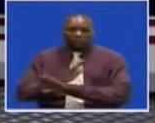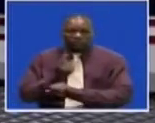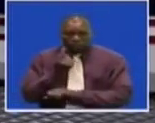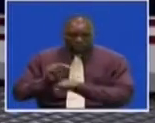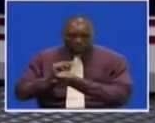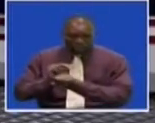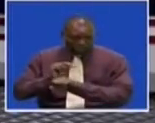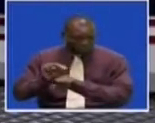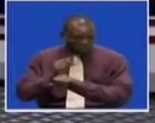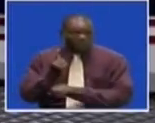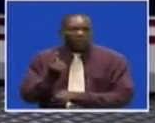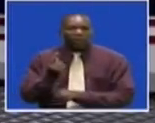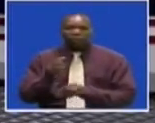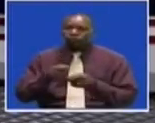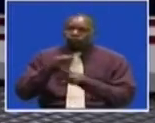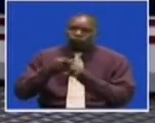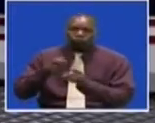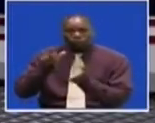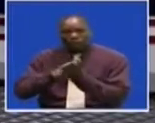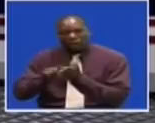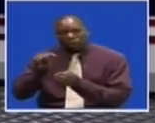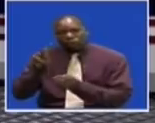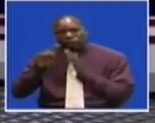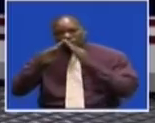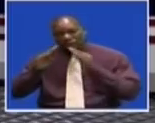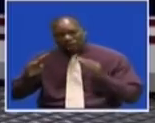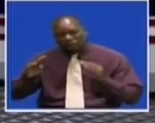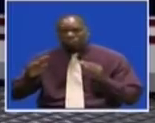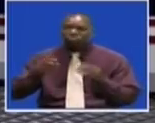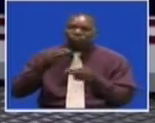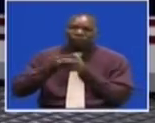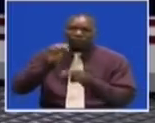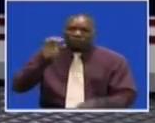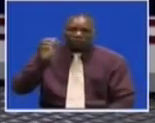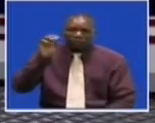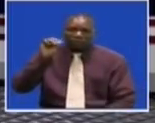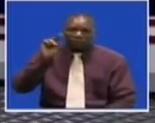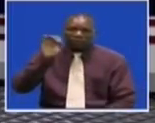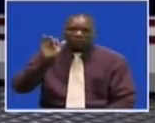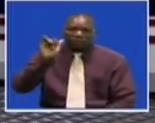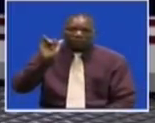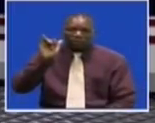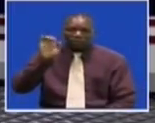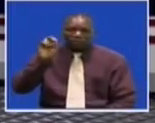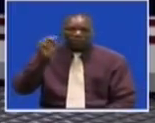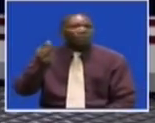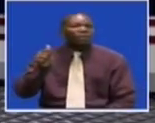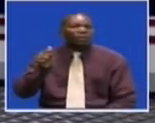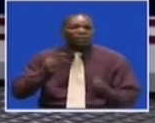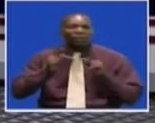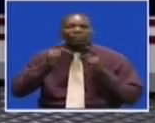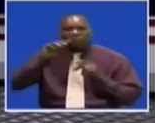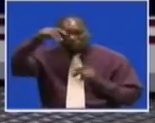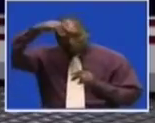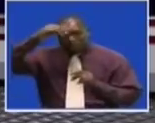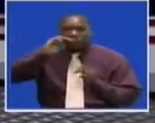One Zambia, One Nation, live from our Lusaka studios with the news. My name is Collins Mienga and the sign language interpreter is